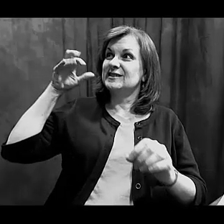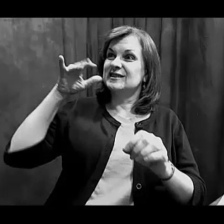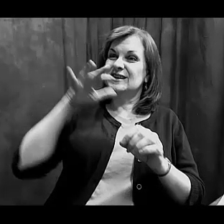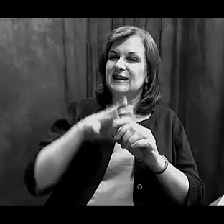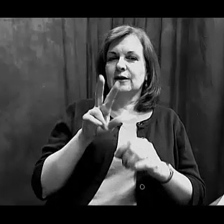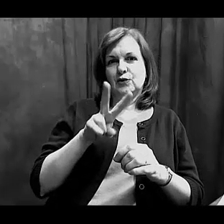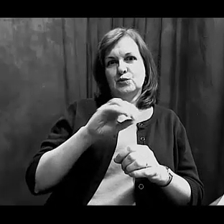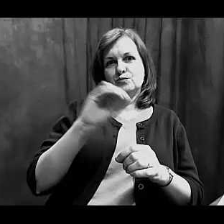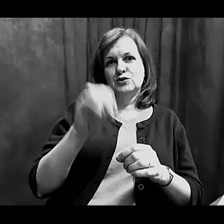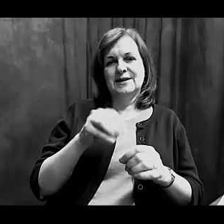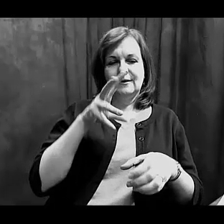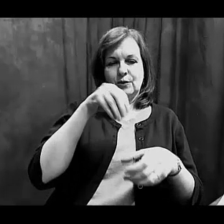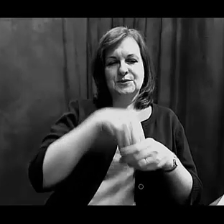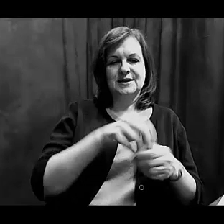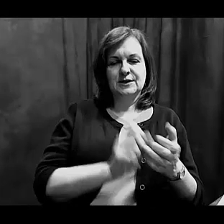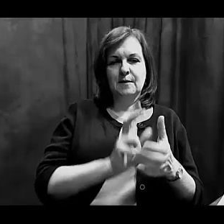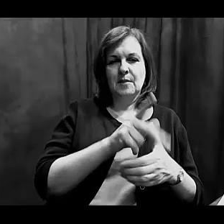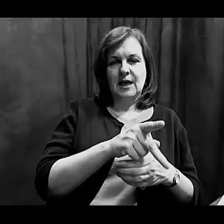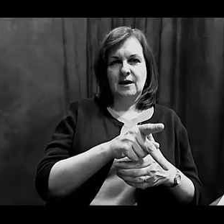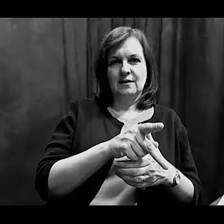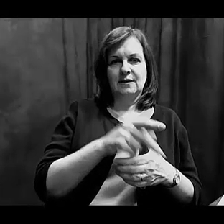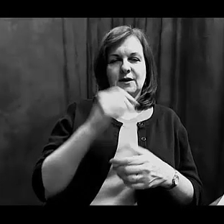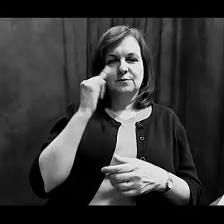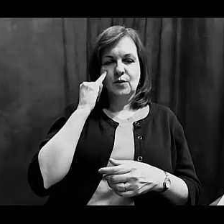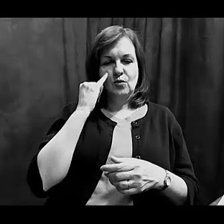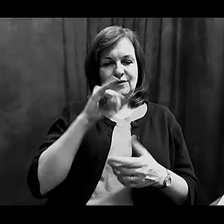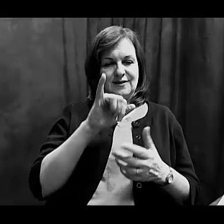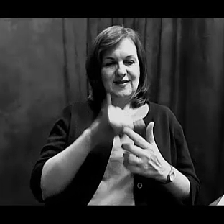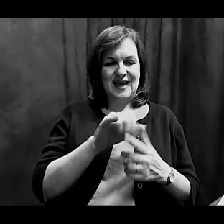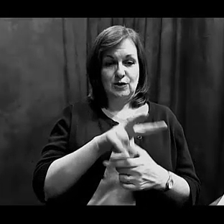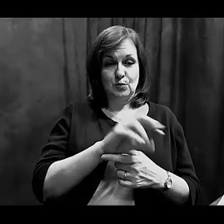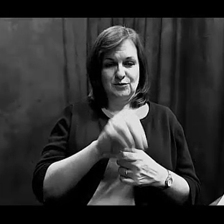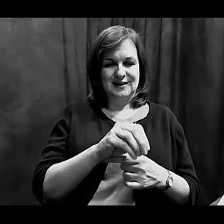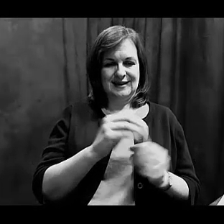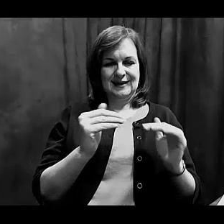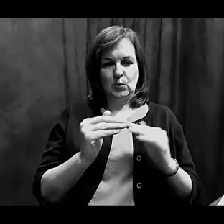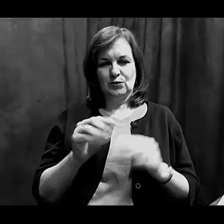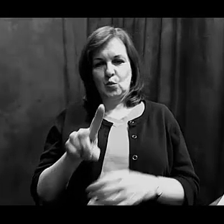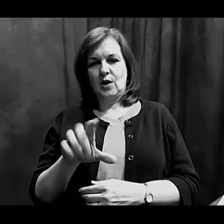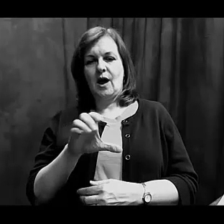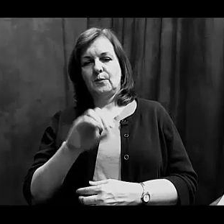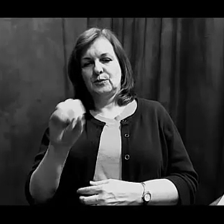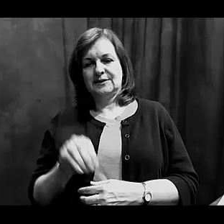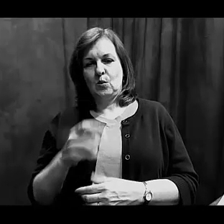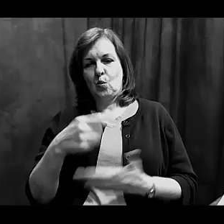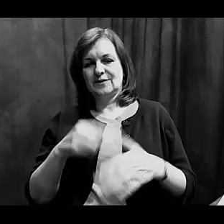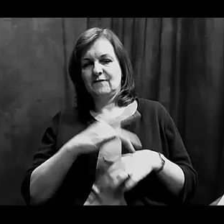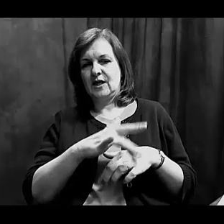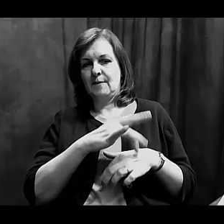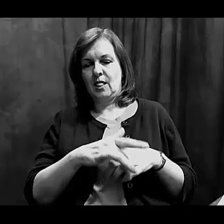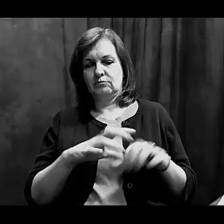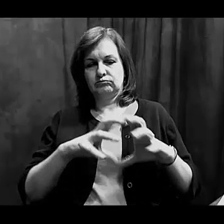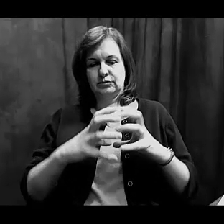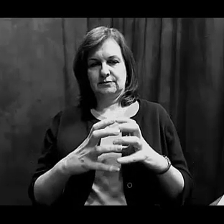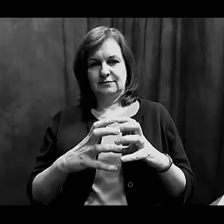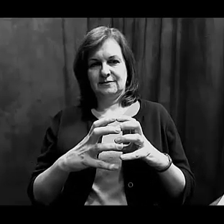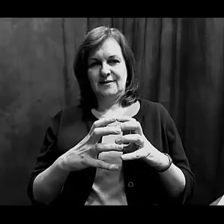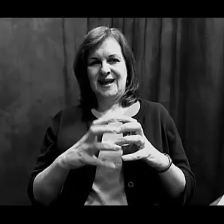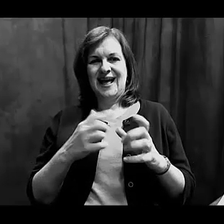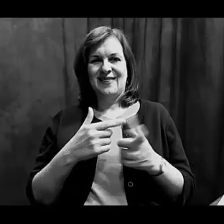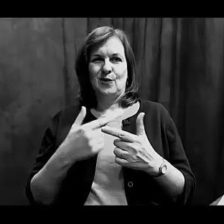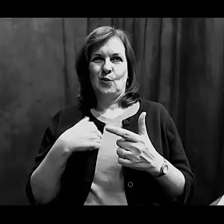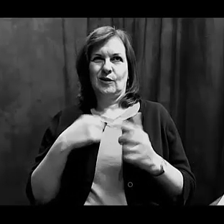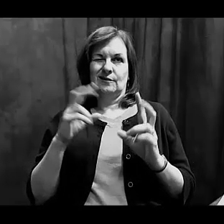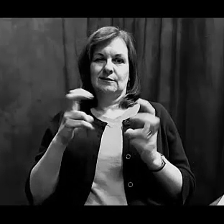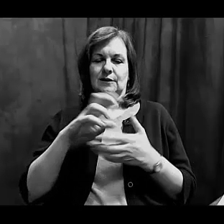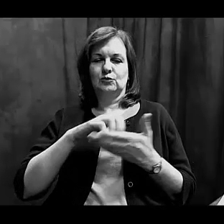that's coming in. So if we say that's 100% of what is available, right? And